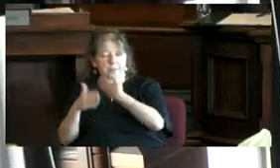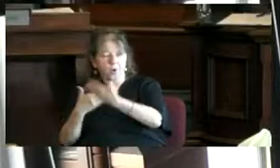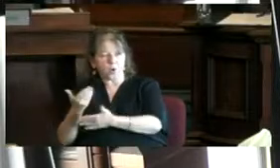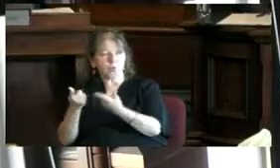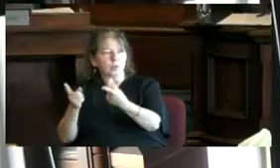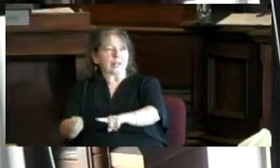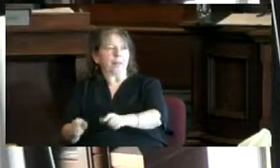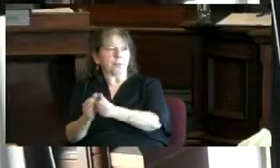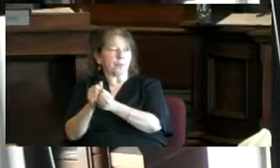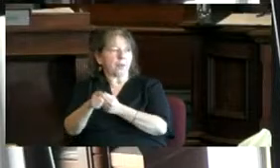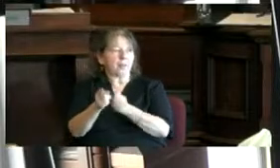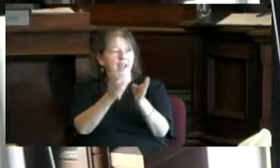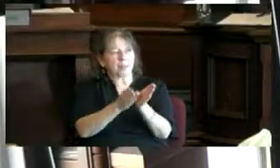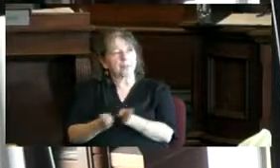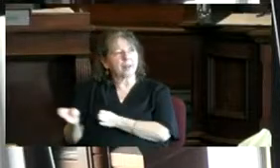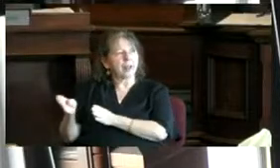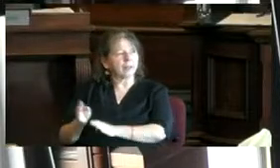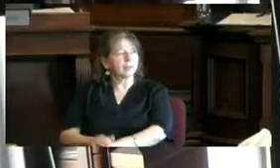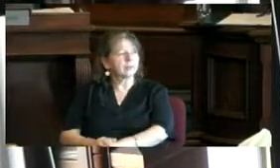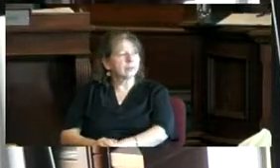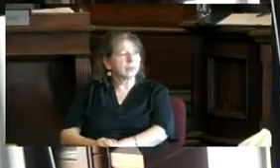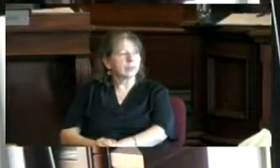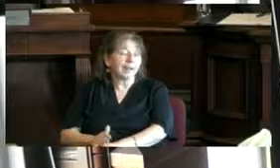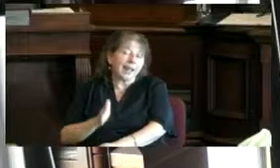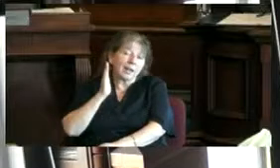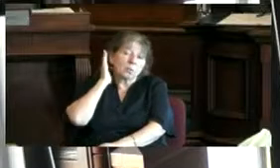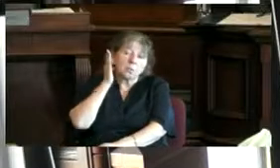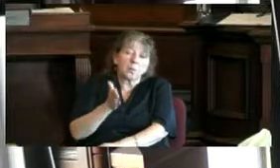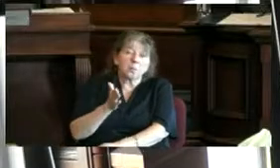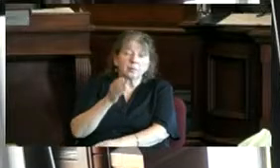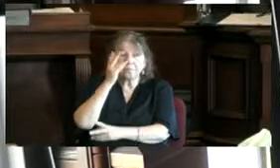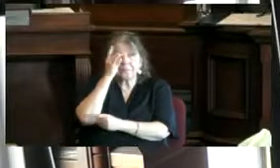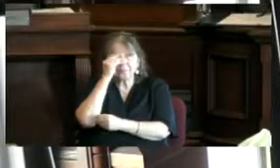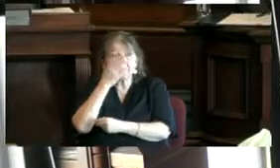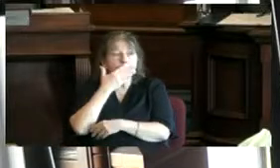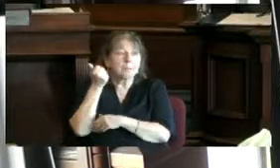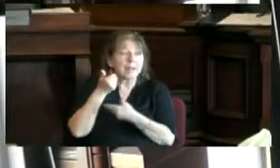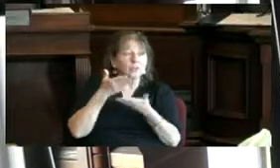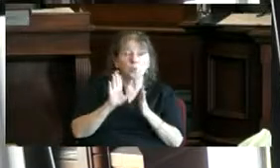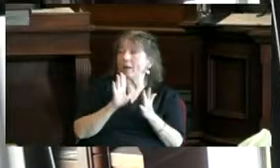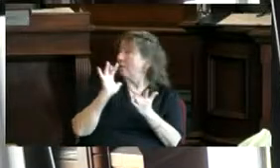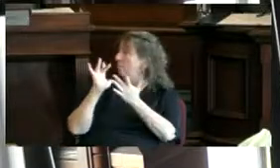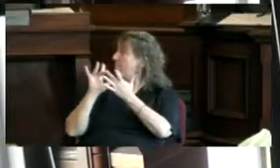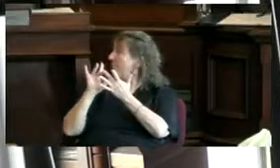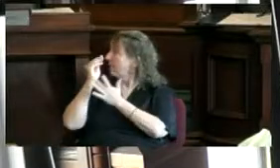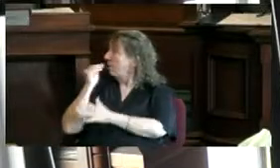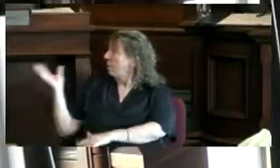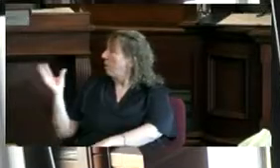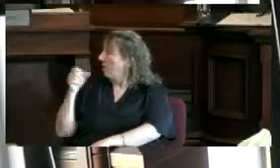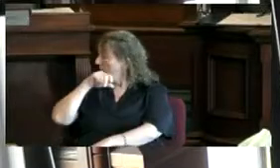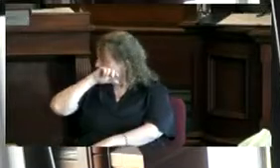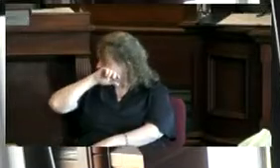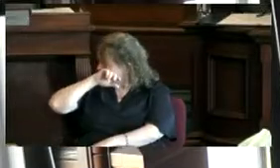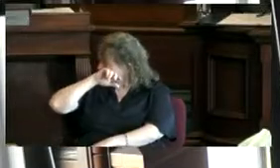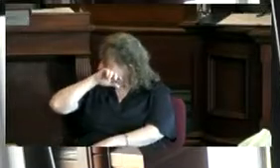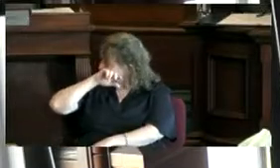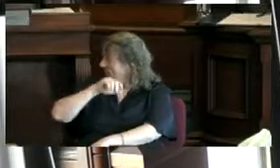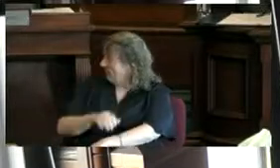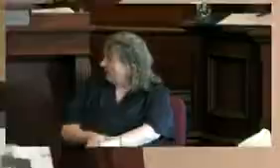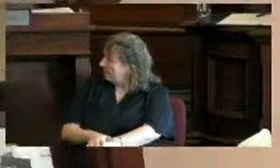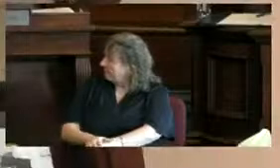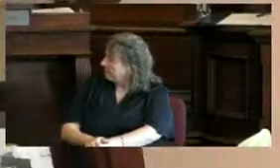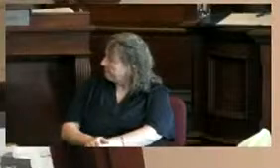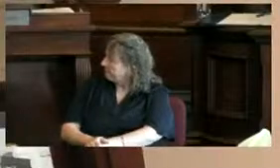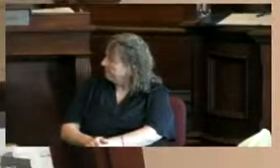plan, and certainly you know, consider what is the best way to share Great. That information with council. Can you tell me how you